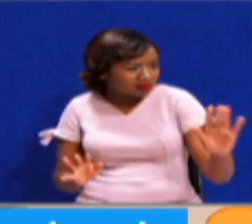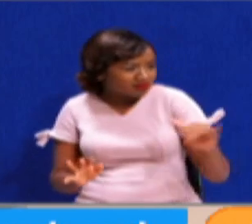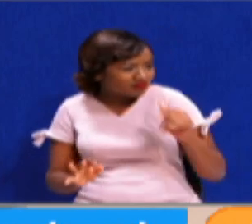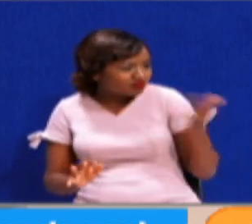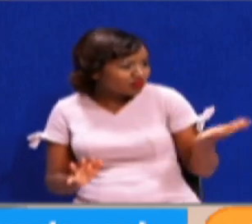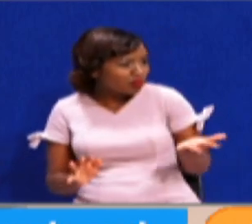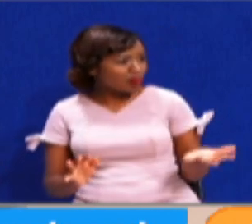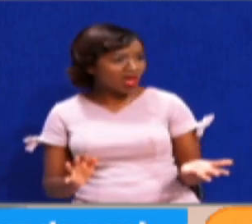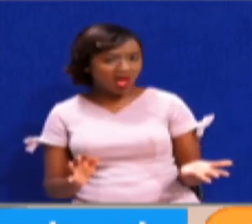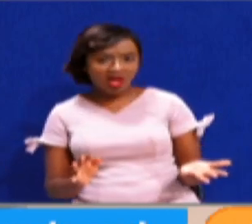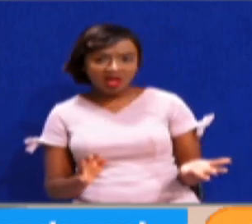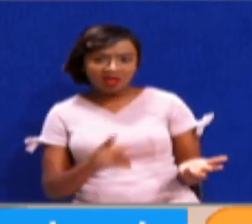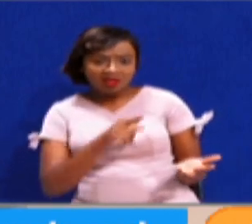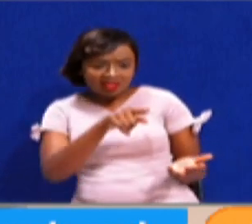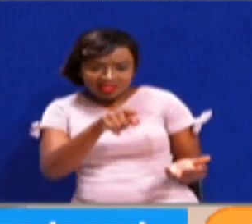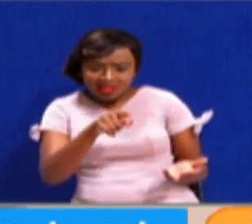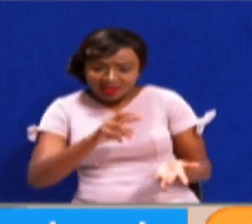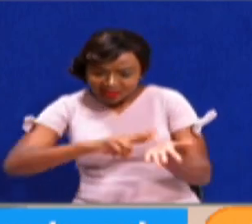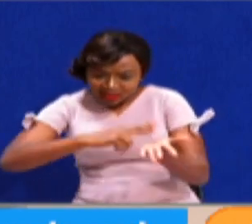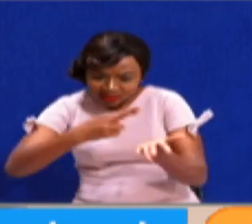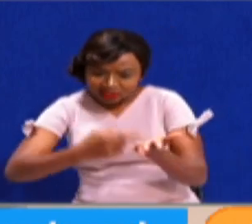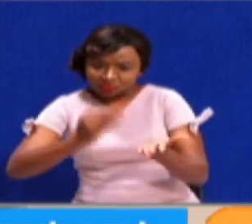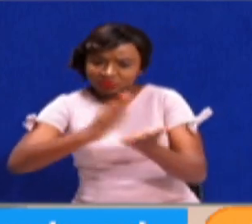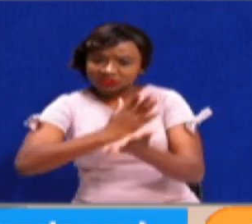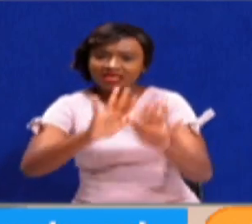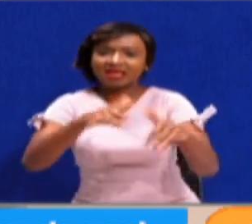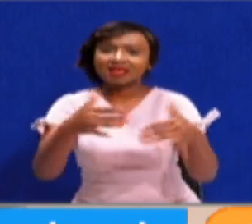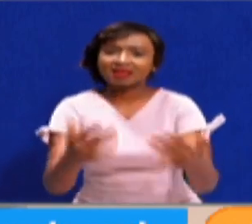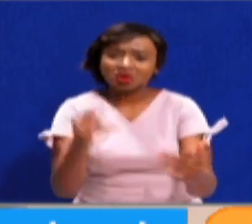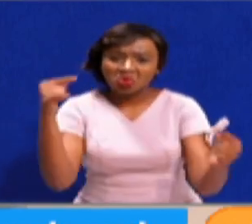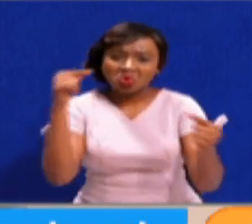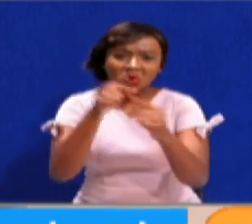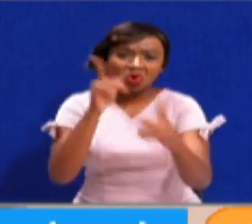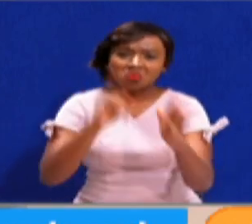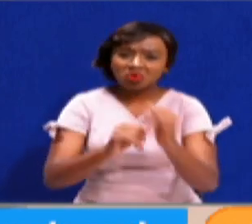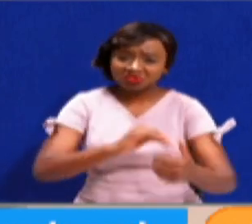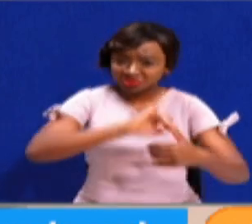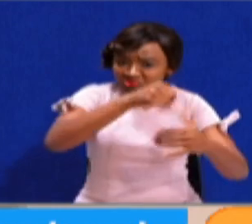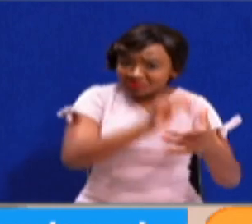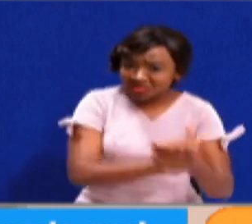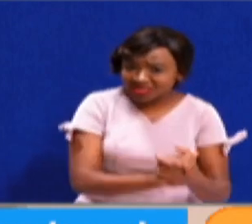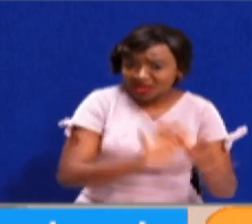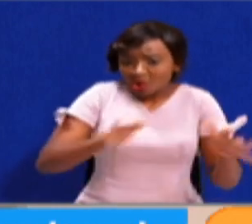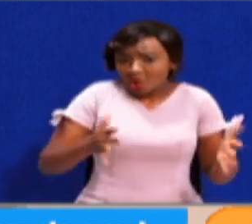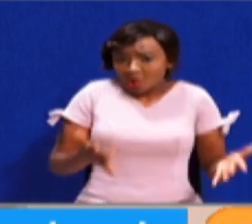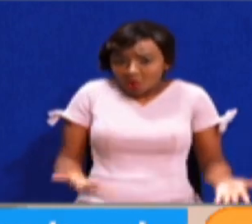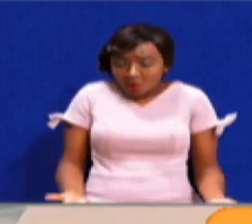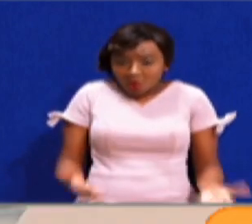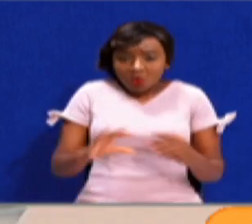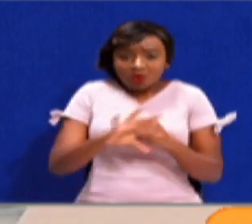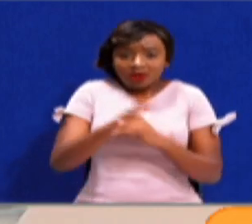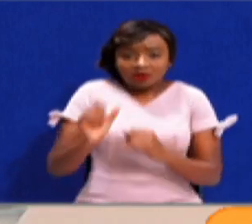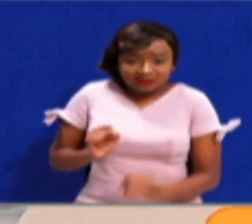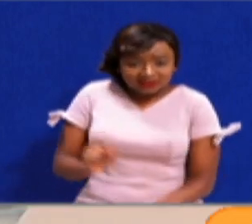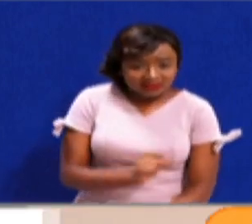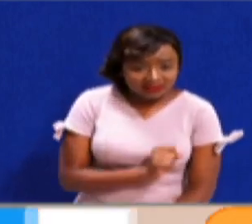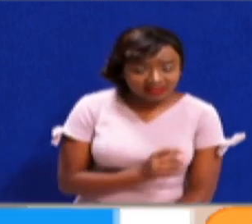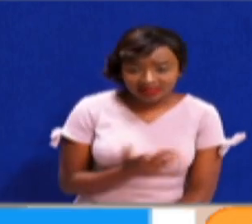came from, whether it was a Jubilee thing that was decided somewhere that the position of the party would be this or the